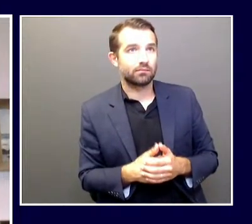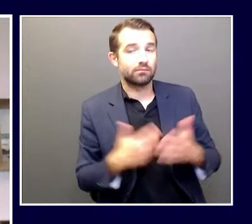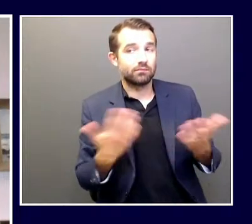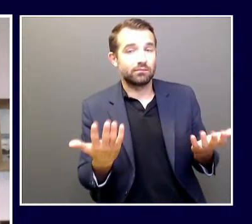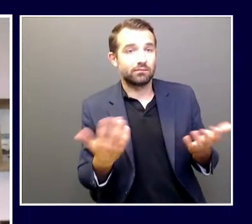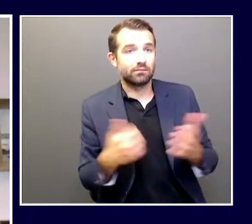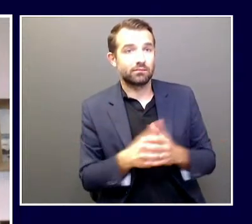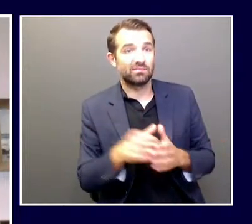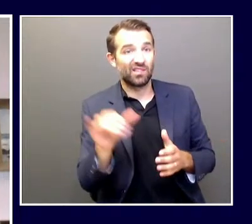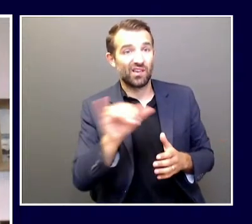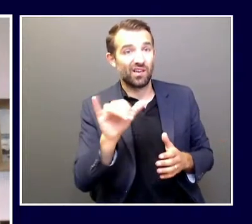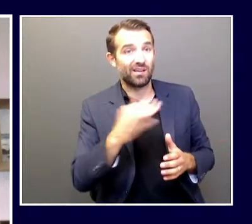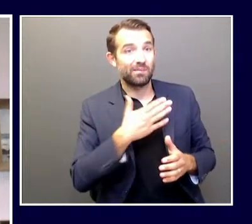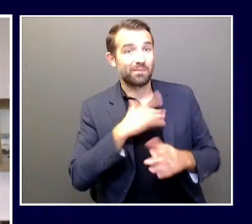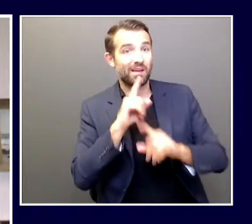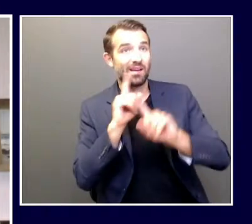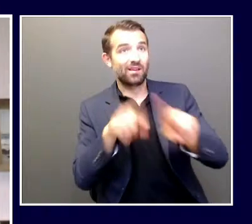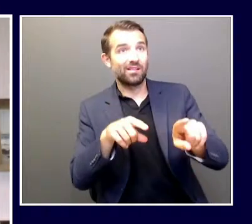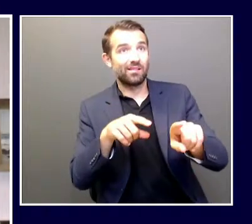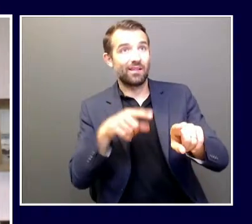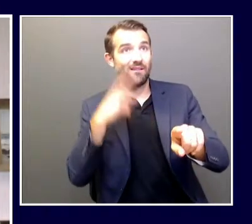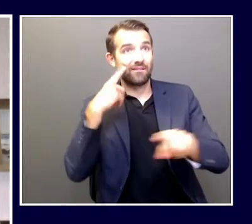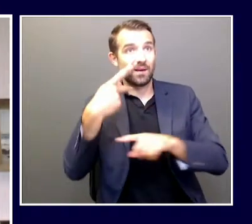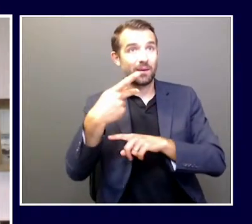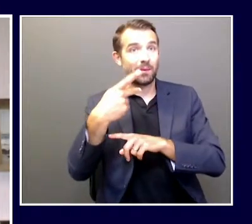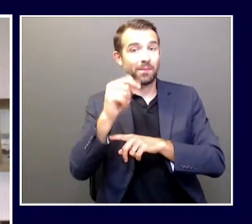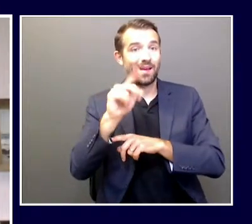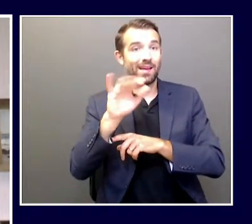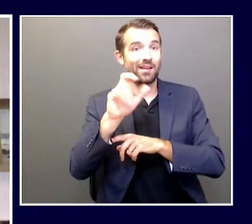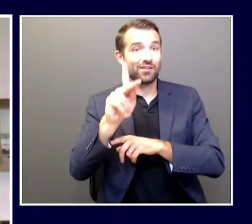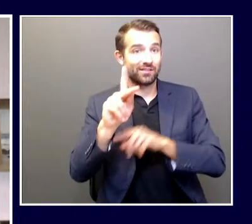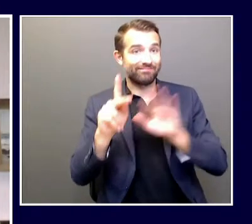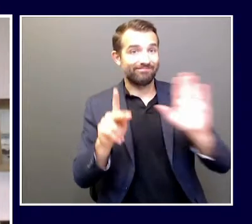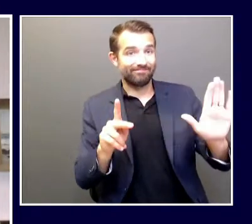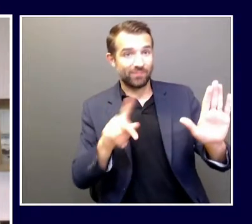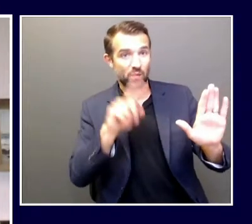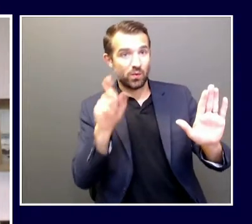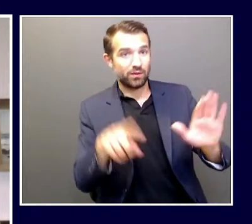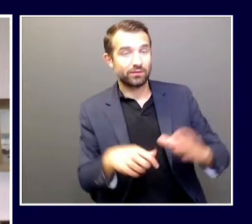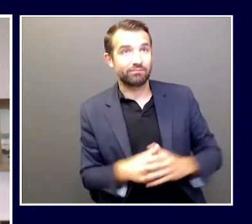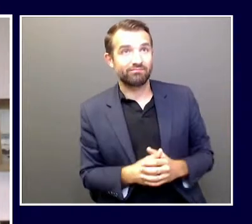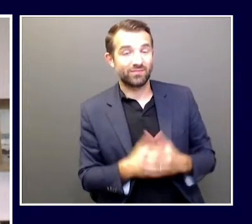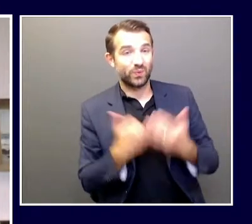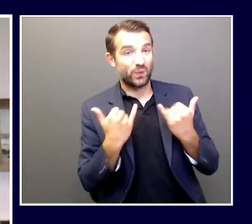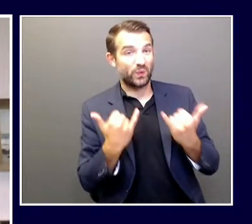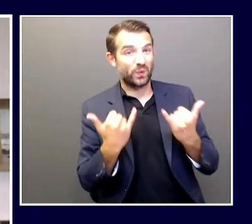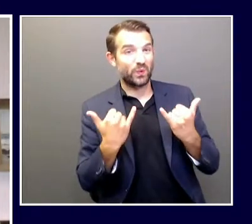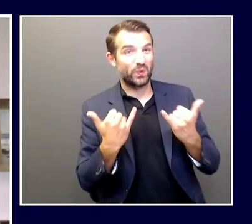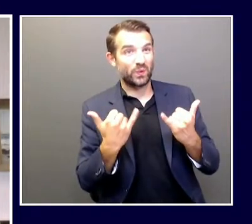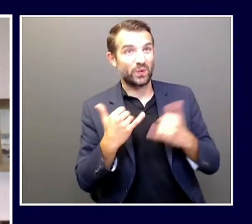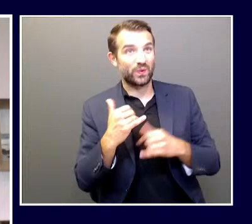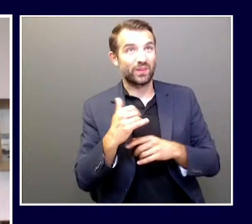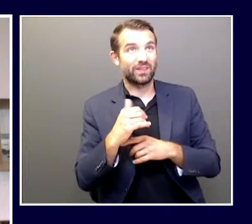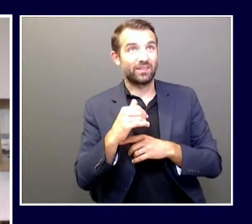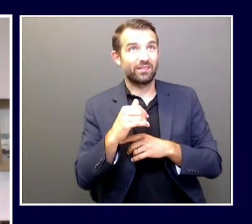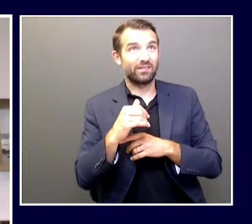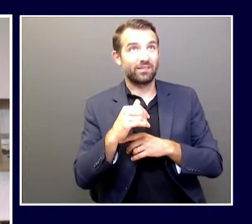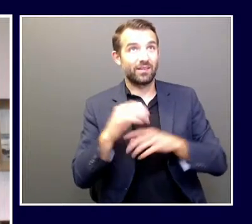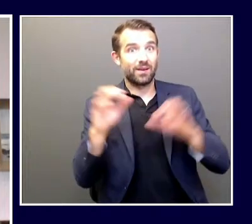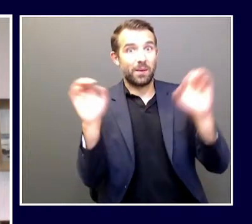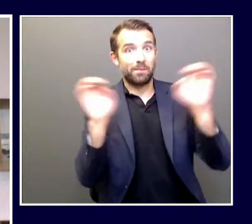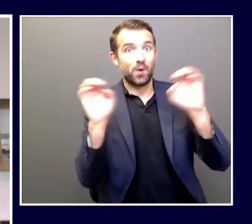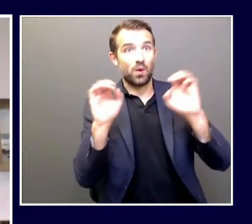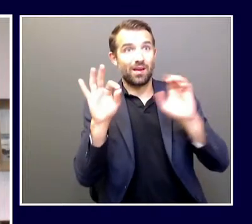Patrick, which is that with the expiration of the civil state of emergency, the approach that we have